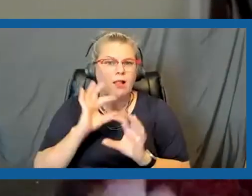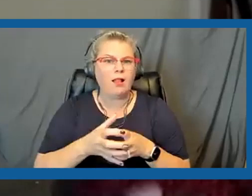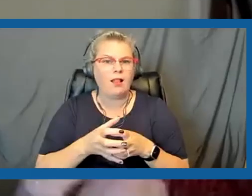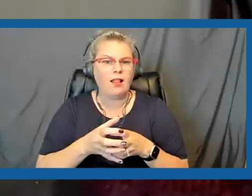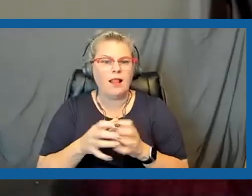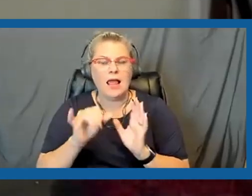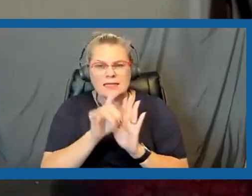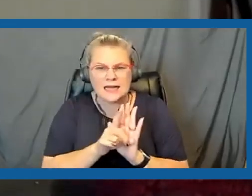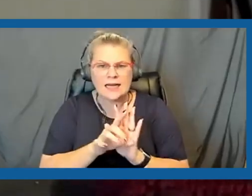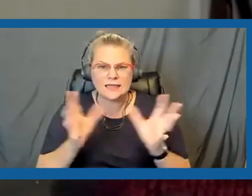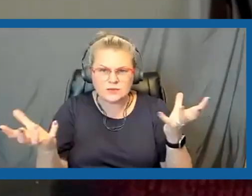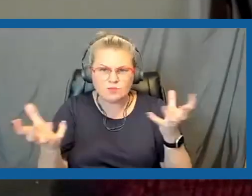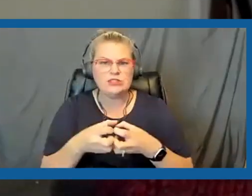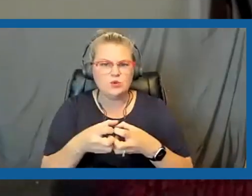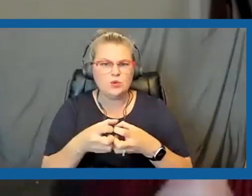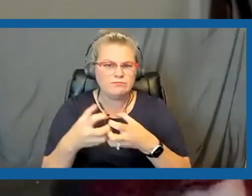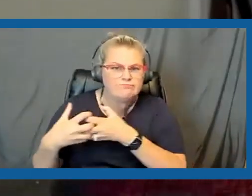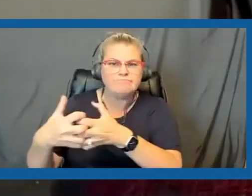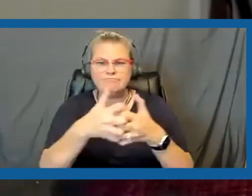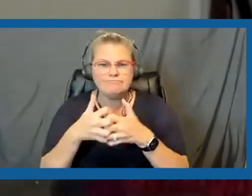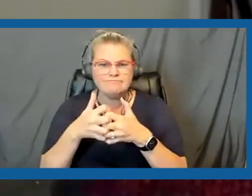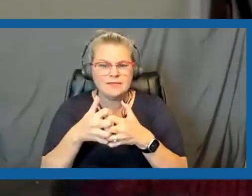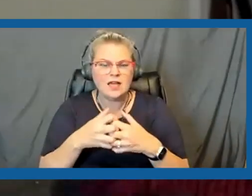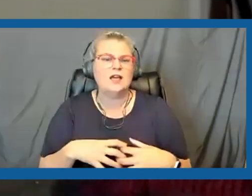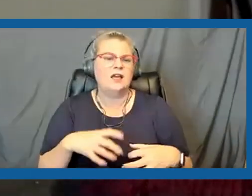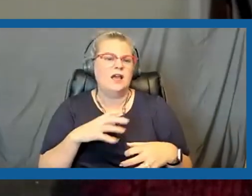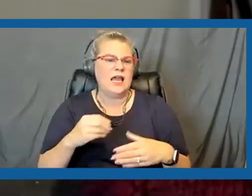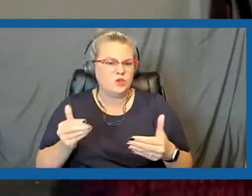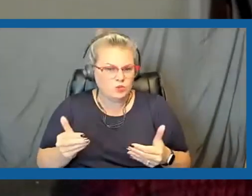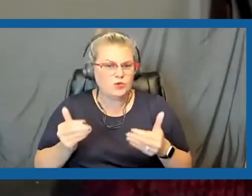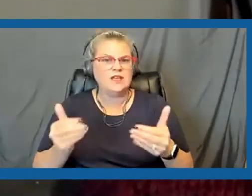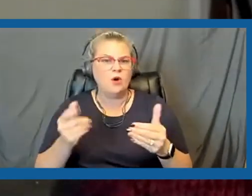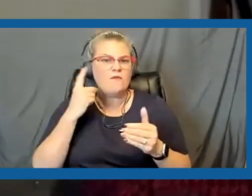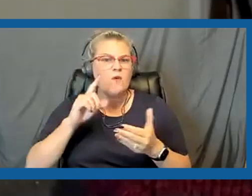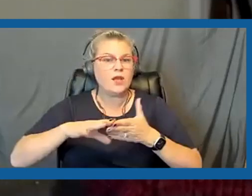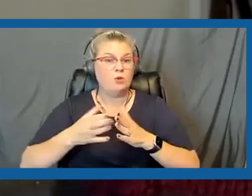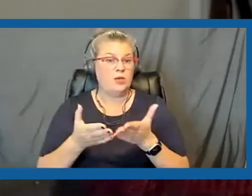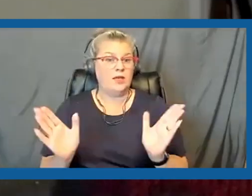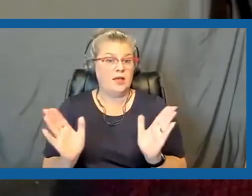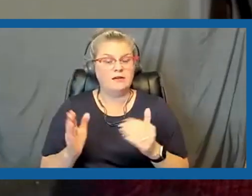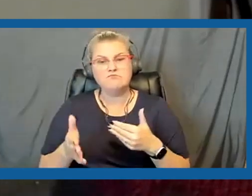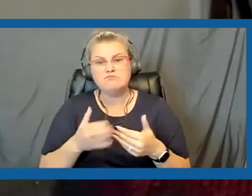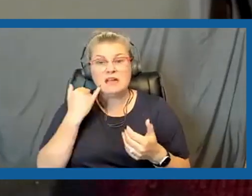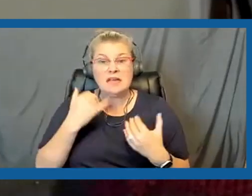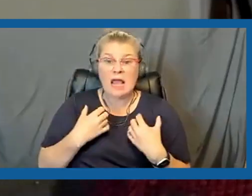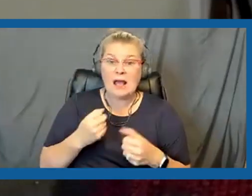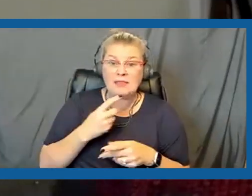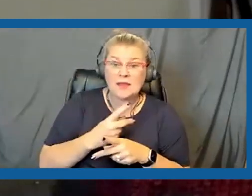bringing together a strength to move things forward for the community, whether it's healthcare,